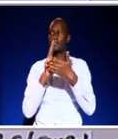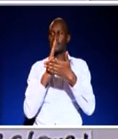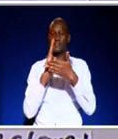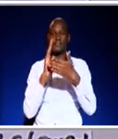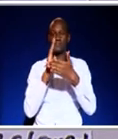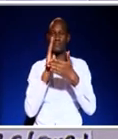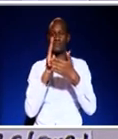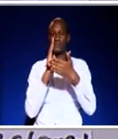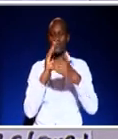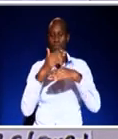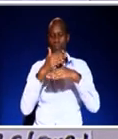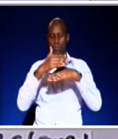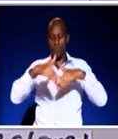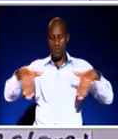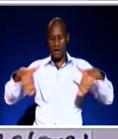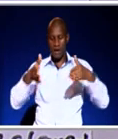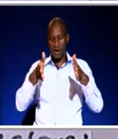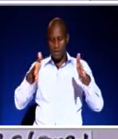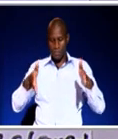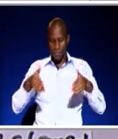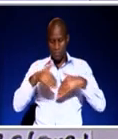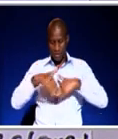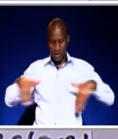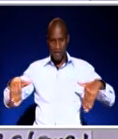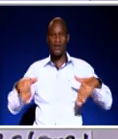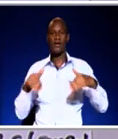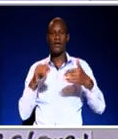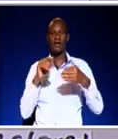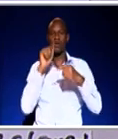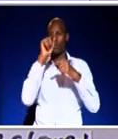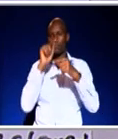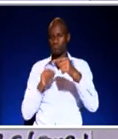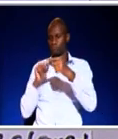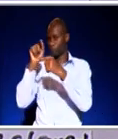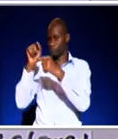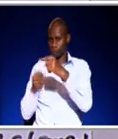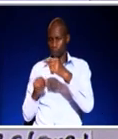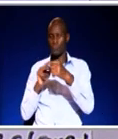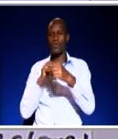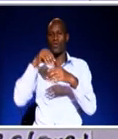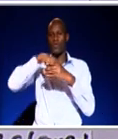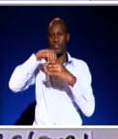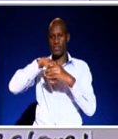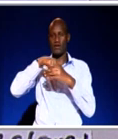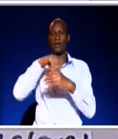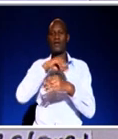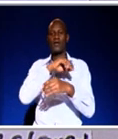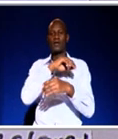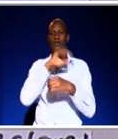disputes among the European powers. And who participated in this